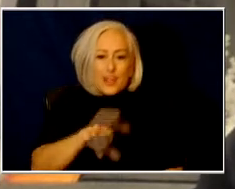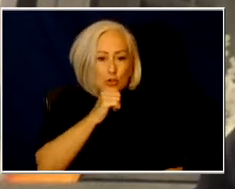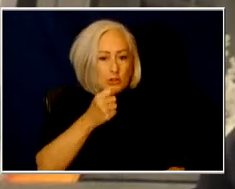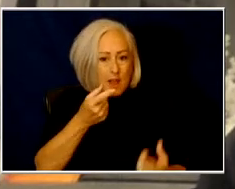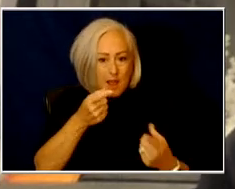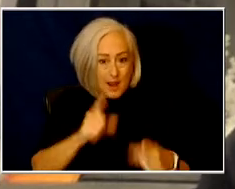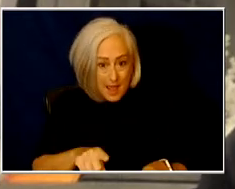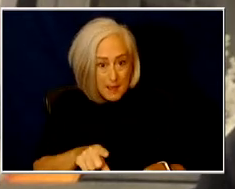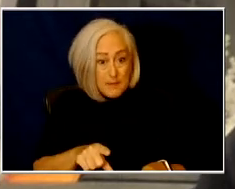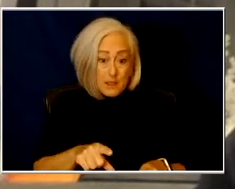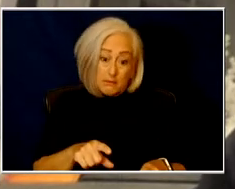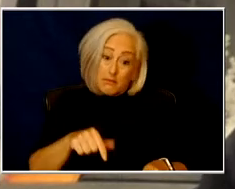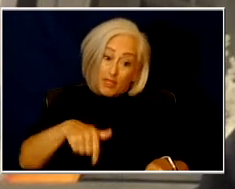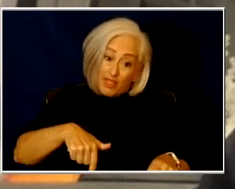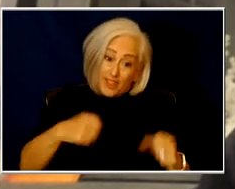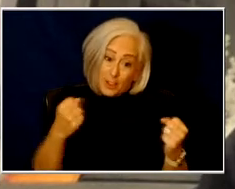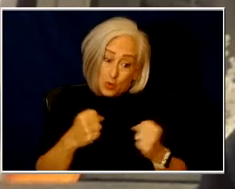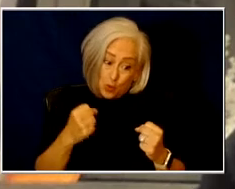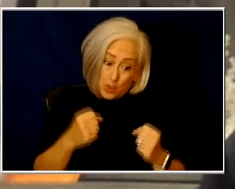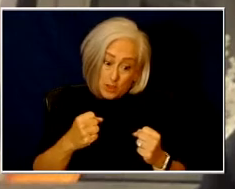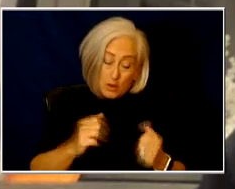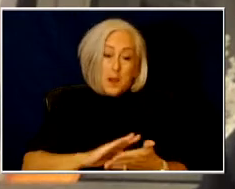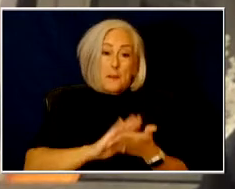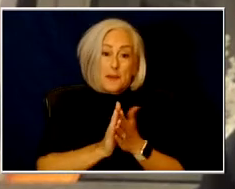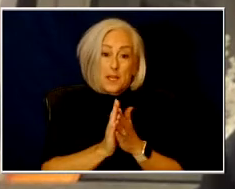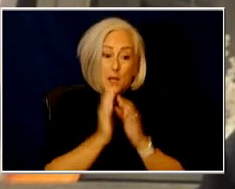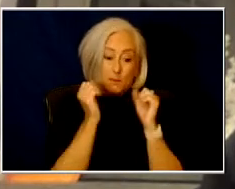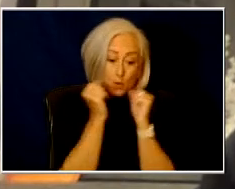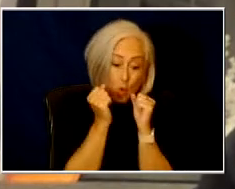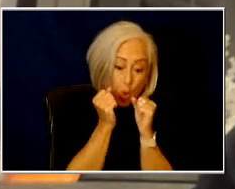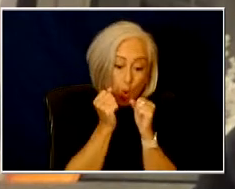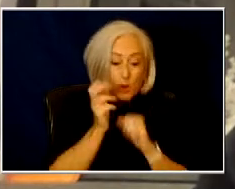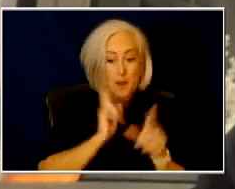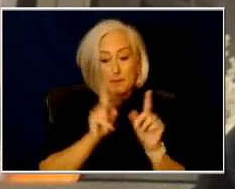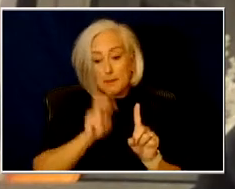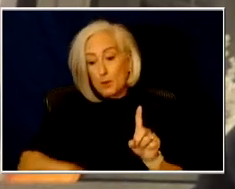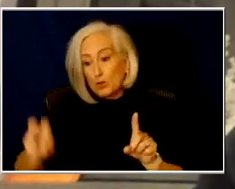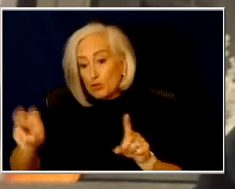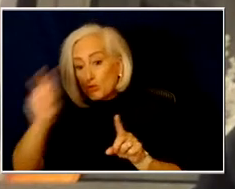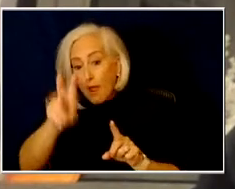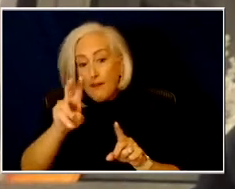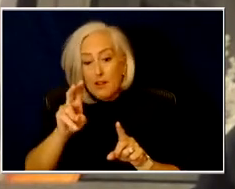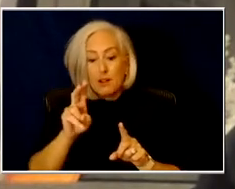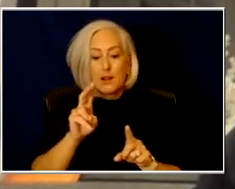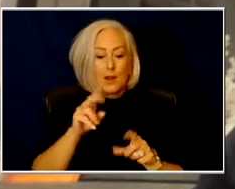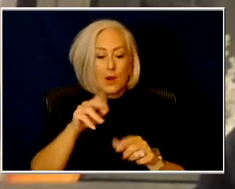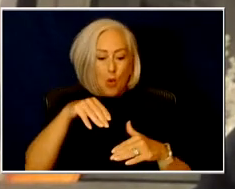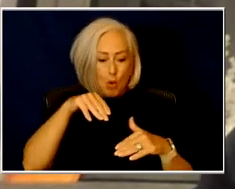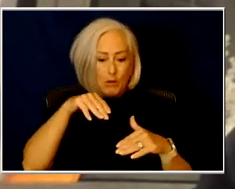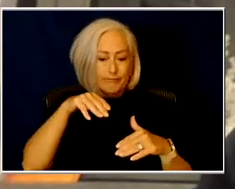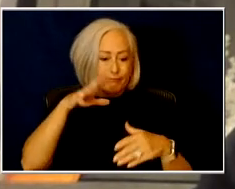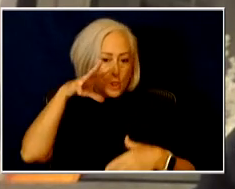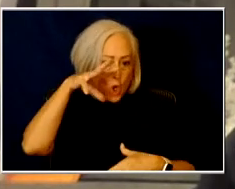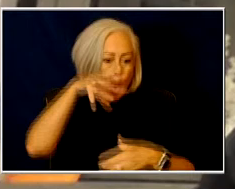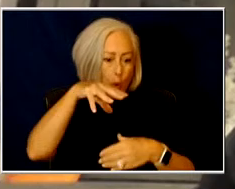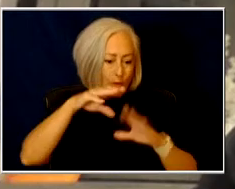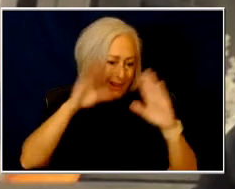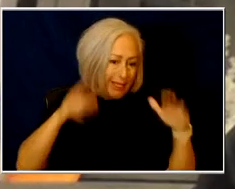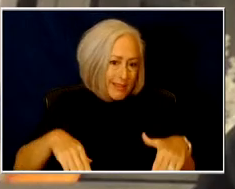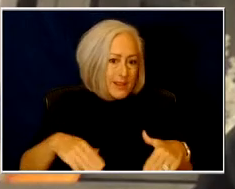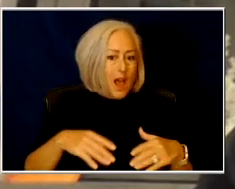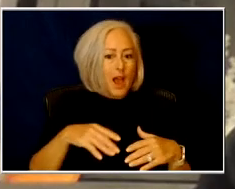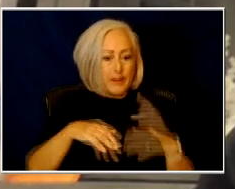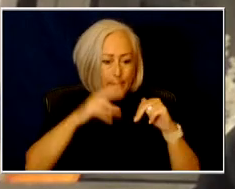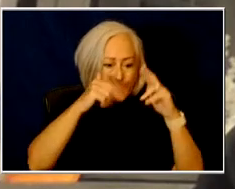winter as as it gets cold and people are indoors and traveling and on top of it there'll be great concern because